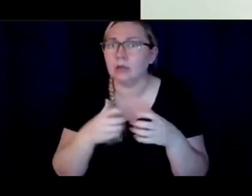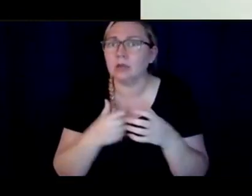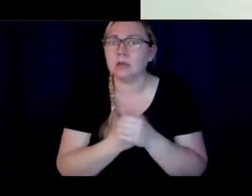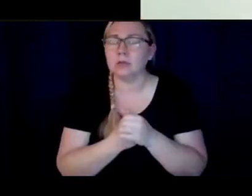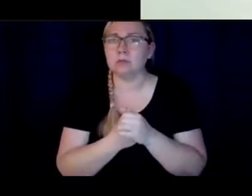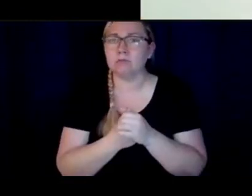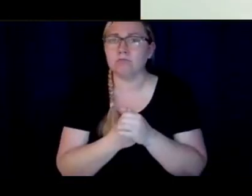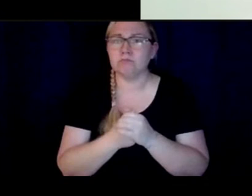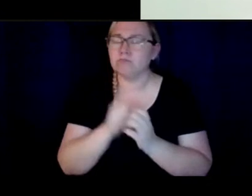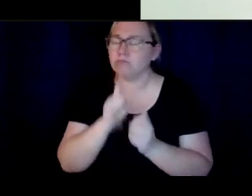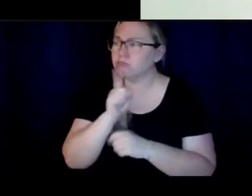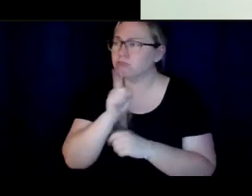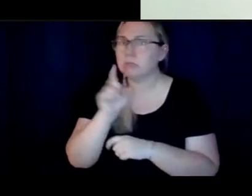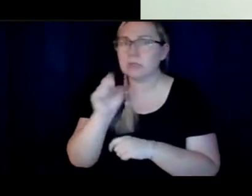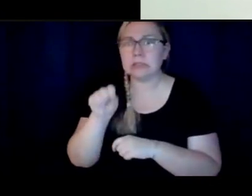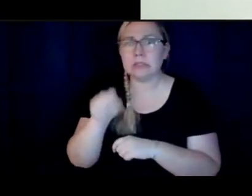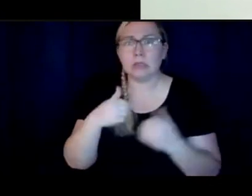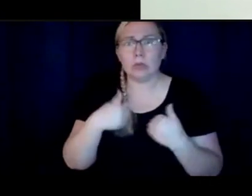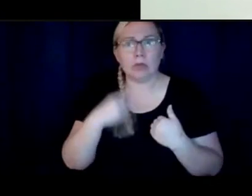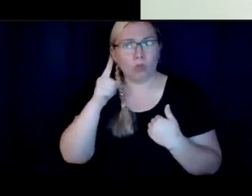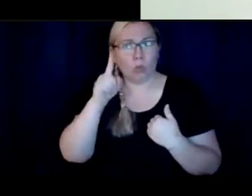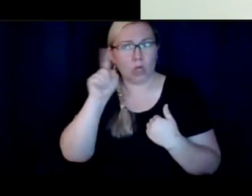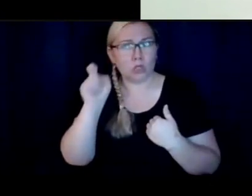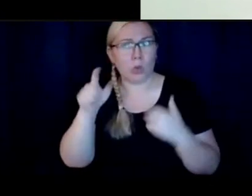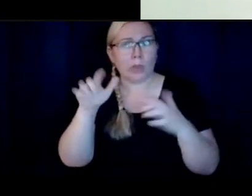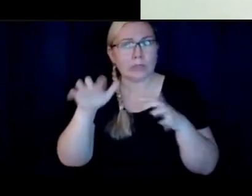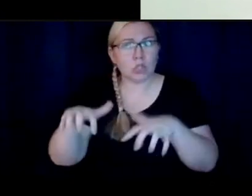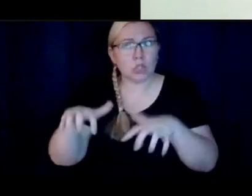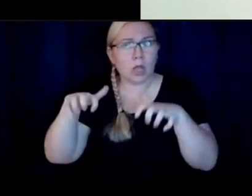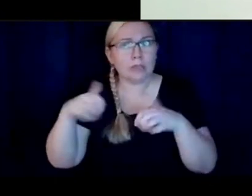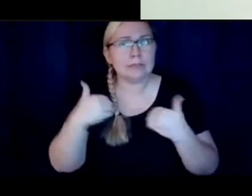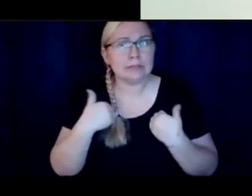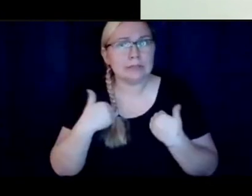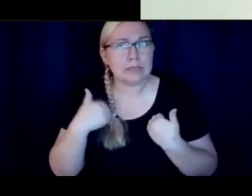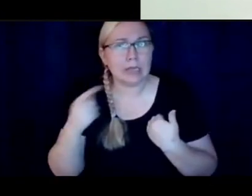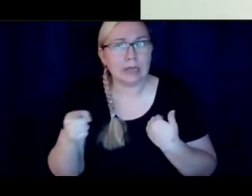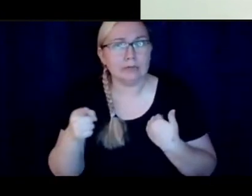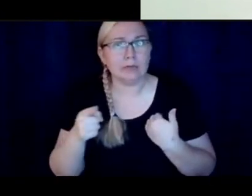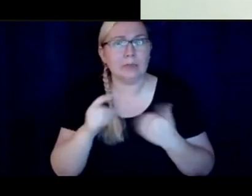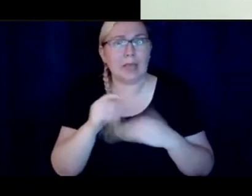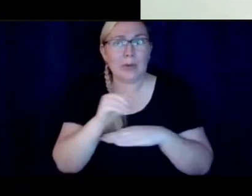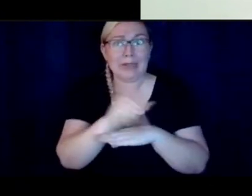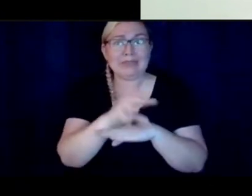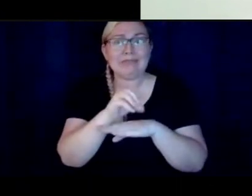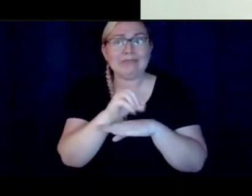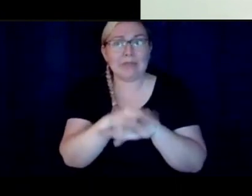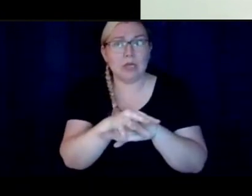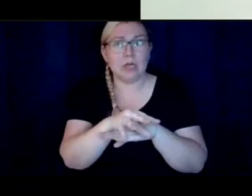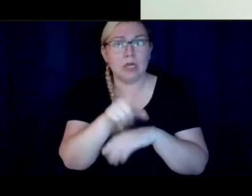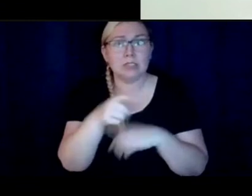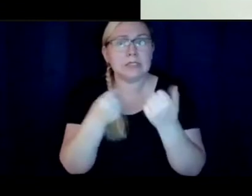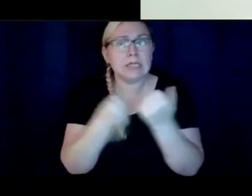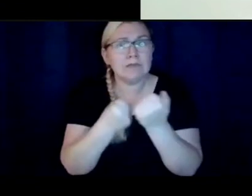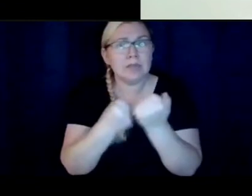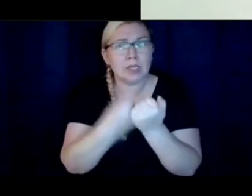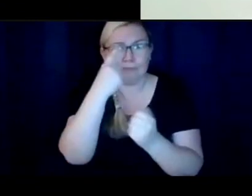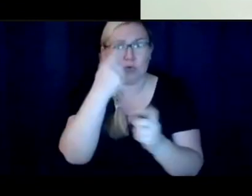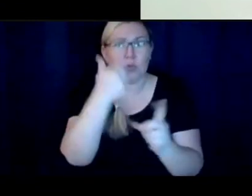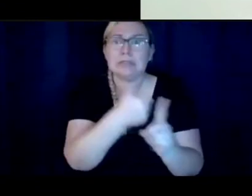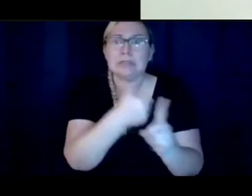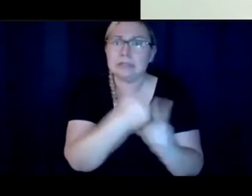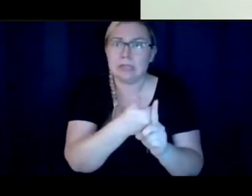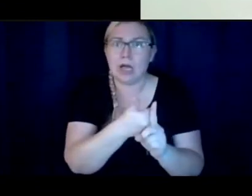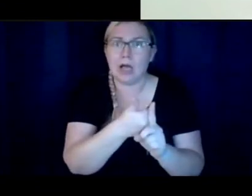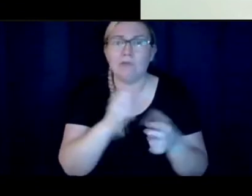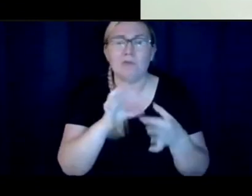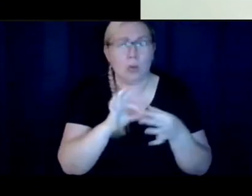Absolutely. All right, we got a question from the audience about giving advice, advocating for oneself. You kind of